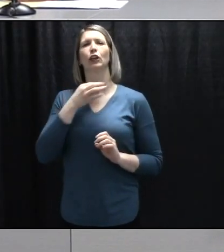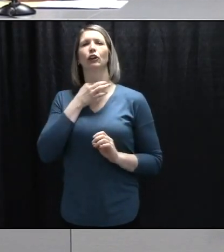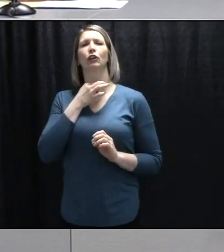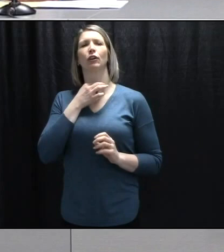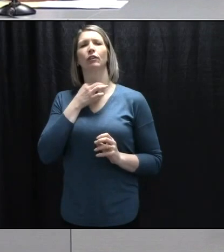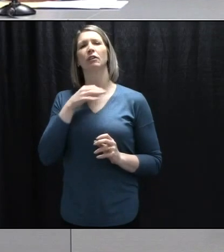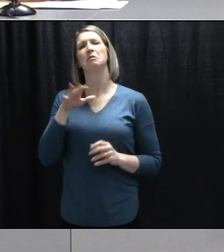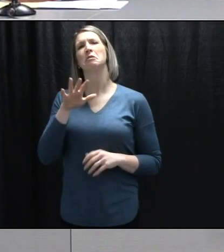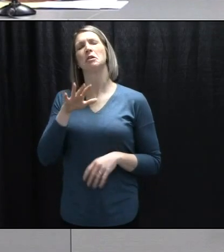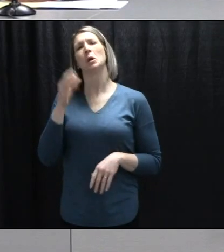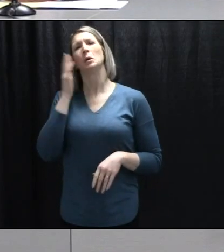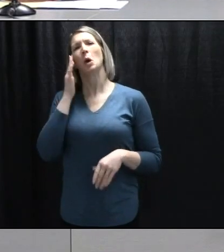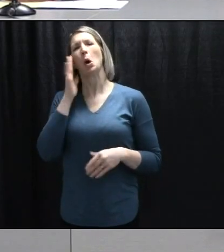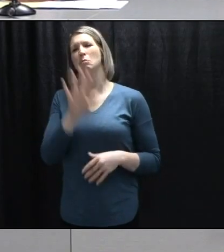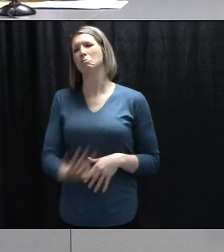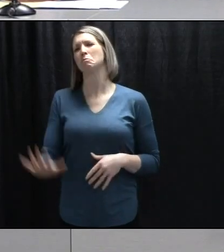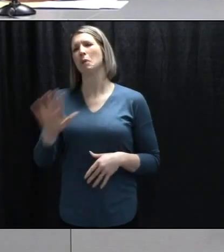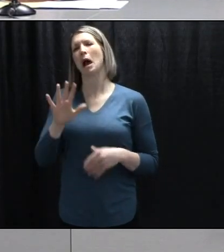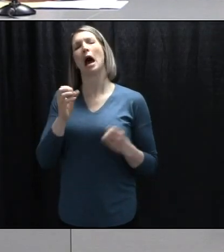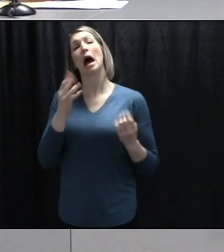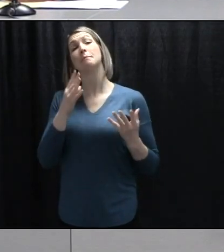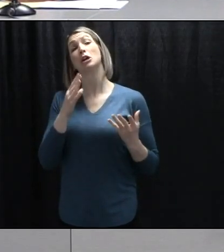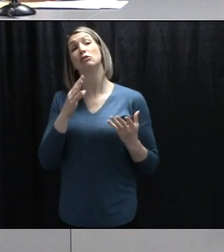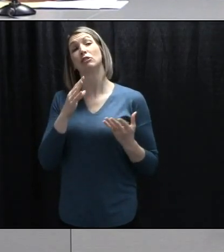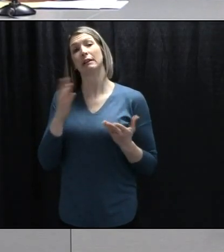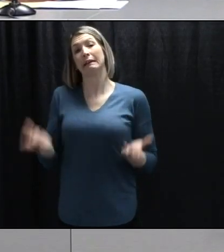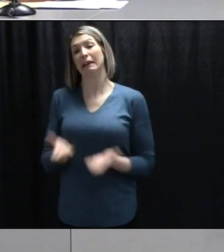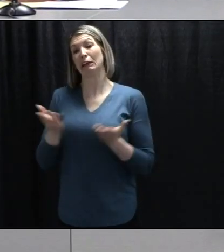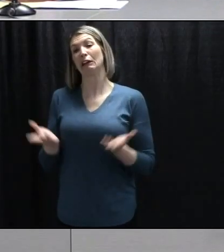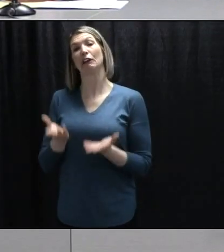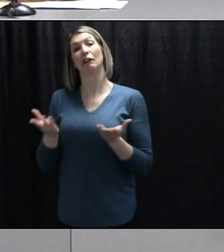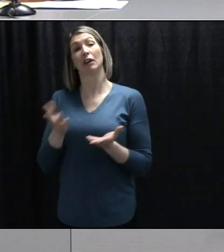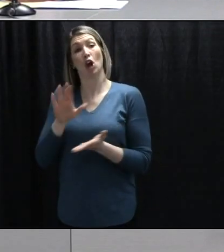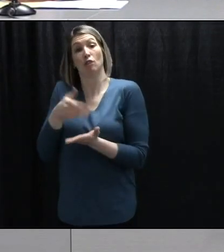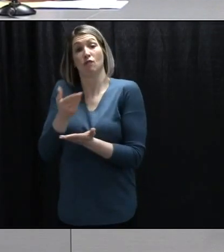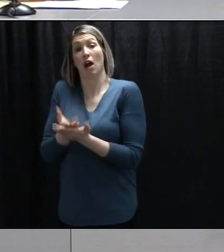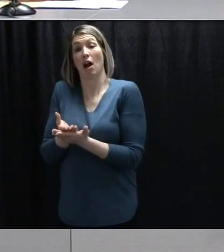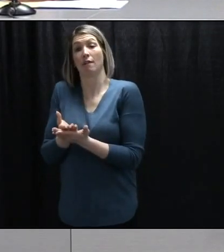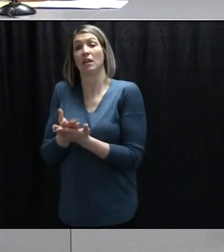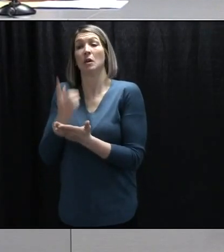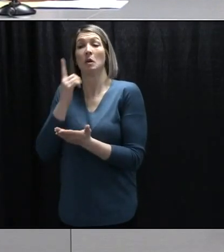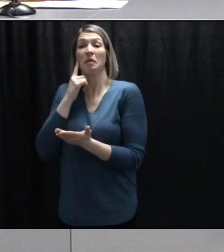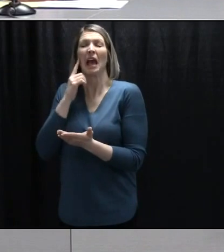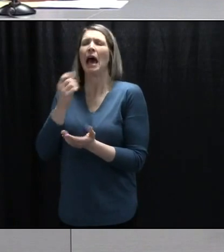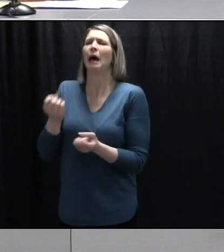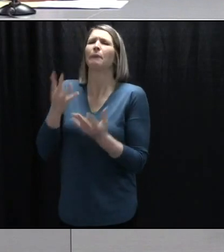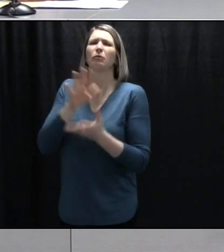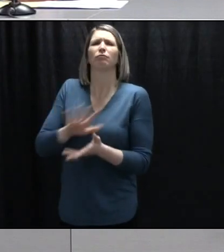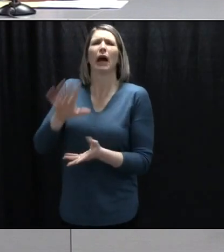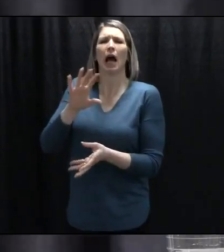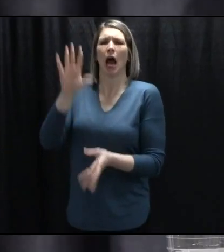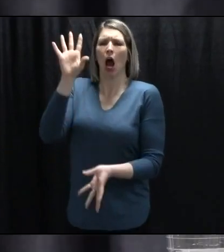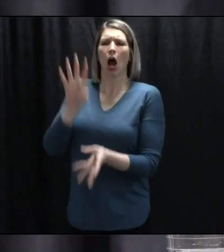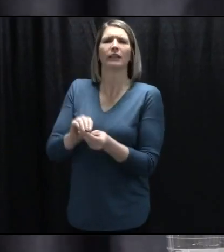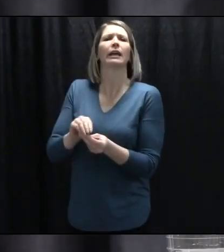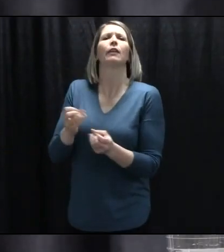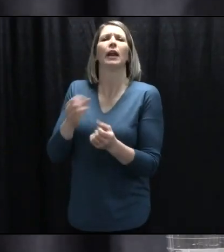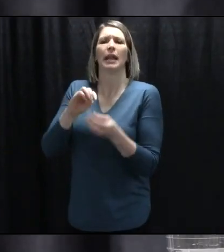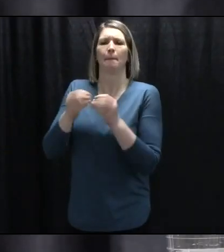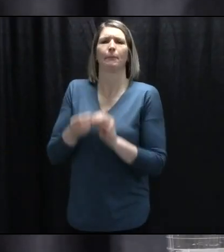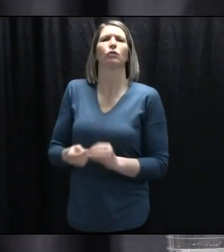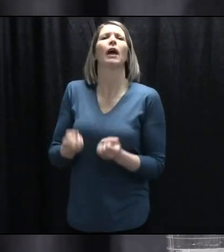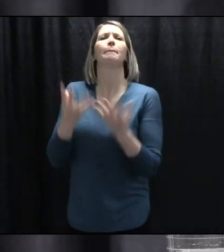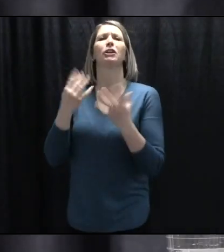the supply and how long that would last right now, even in a range of hundreds to thousands? Yeah, we can